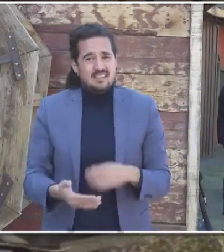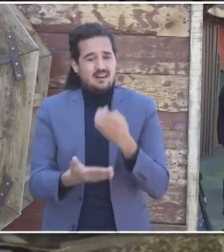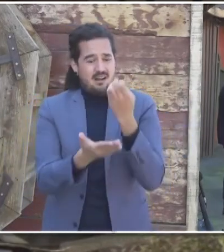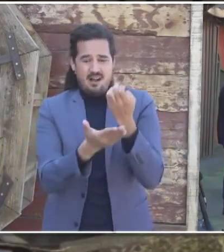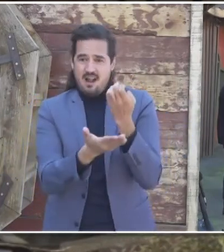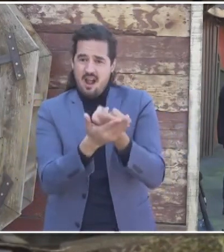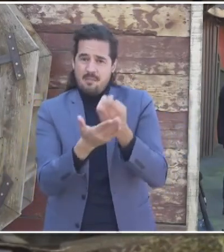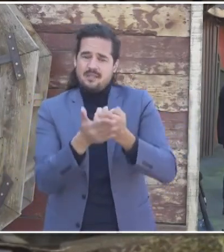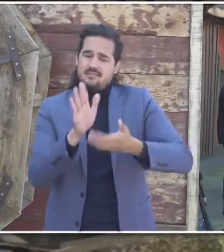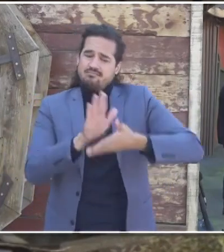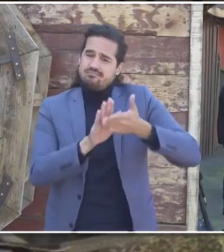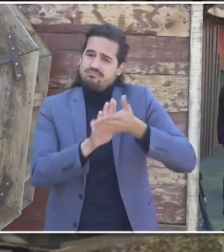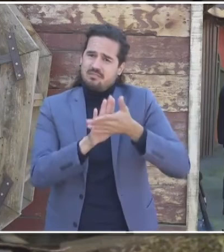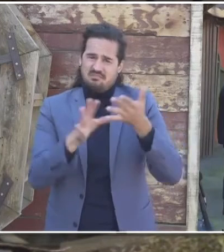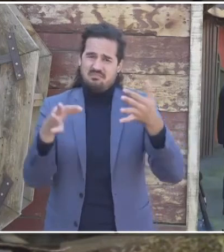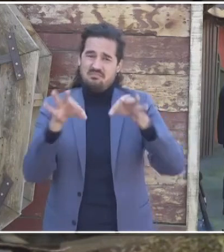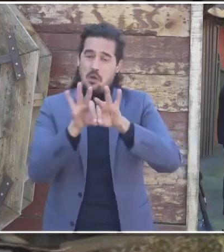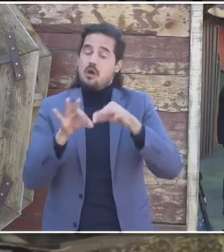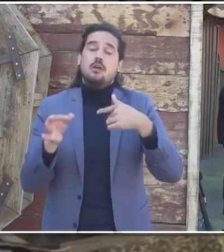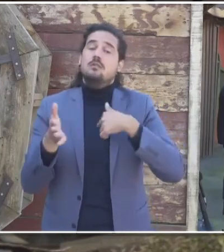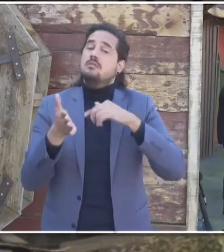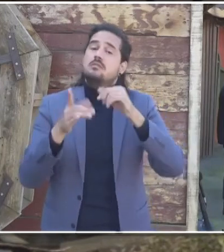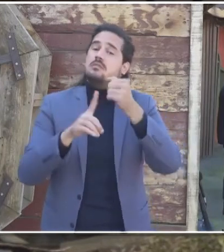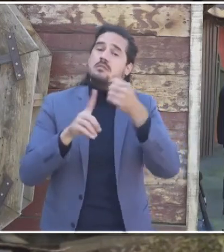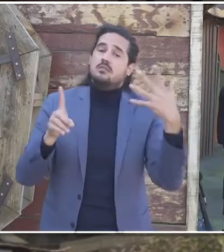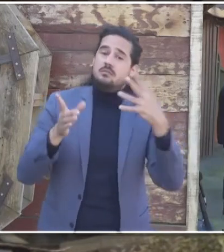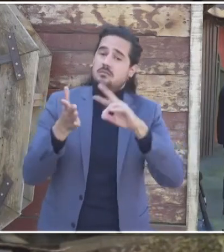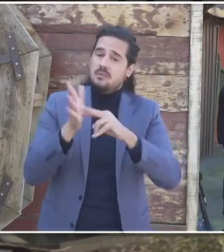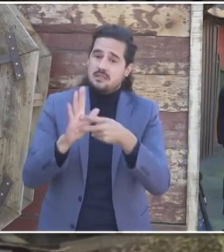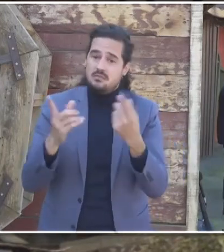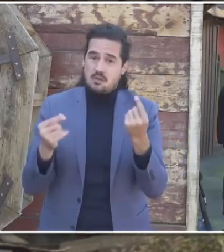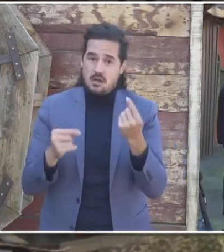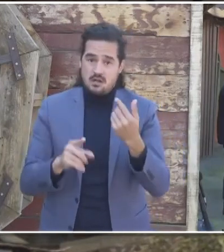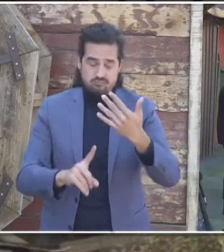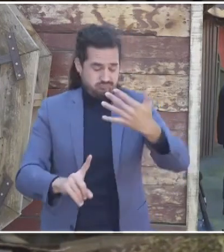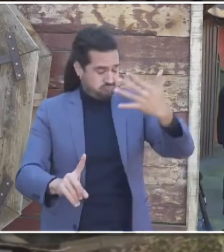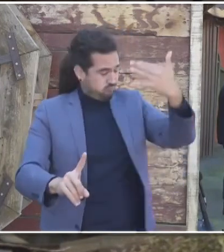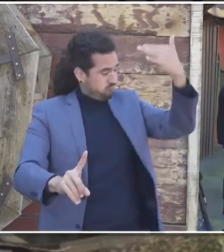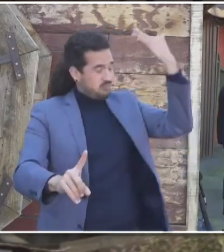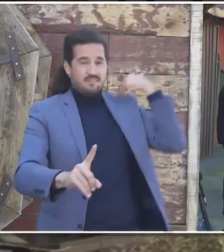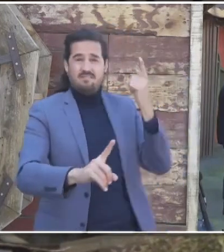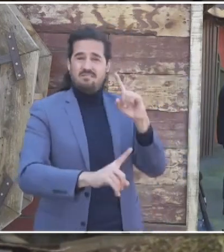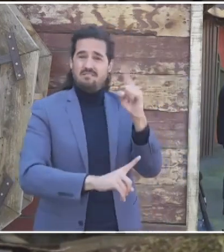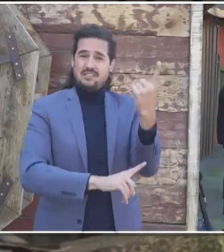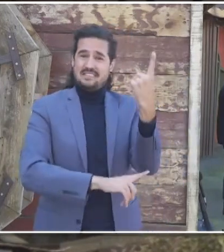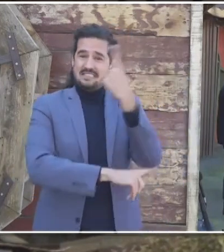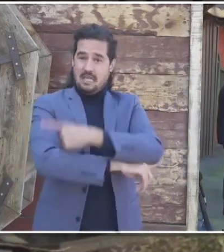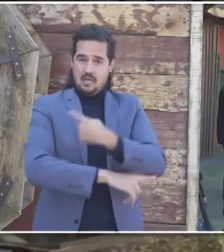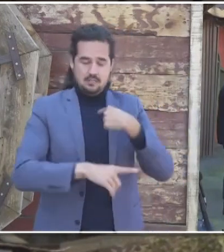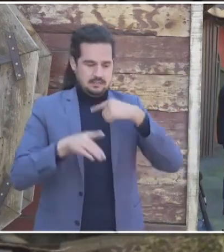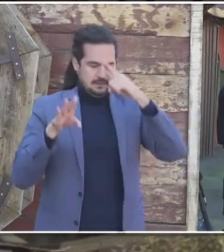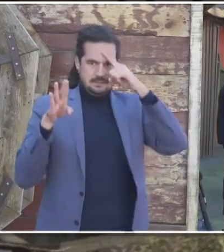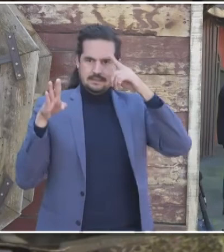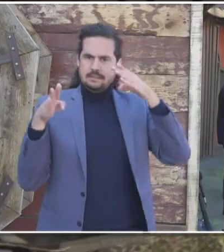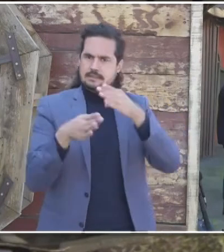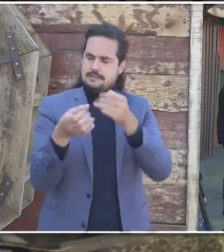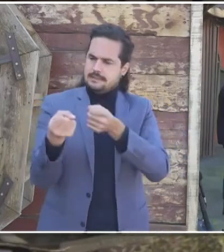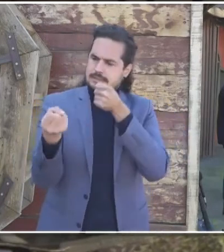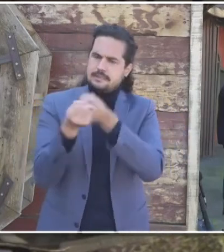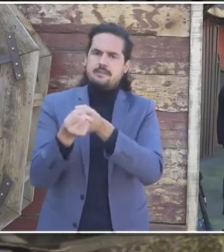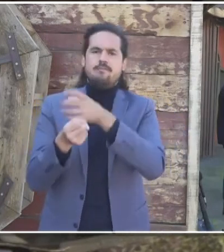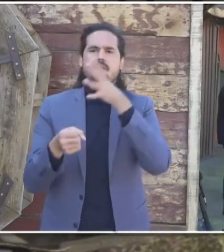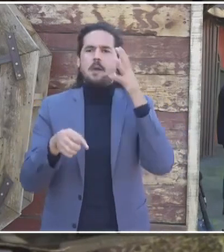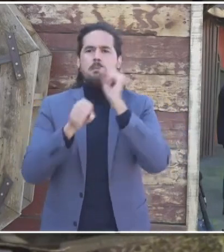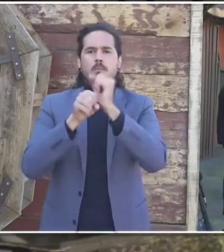so what I mean by that is from day one, we made sure that we are providing supports for farm workers and food workers across